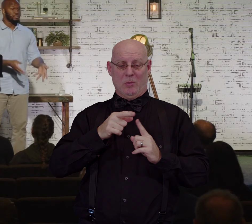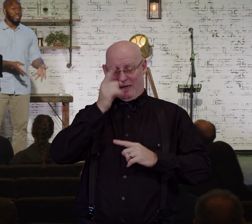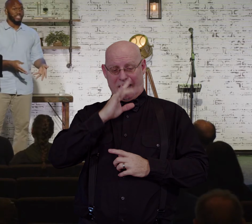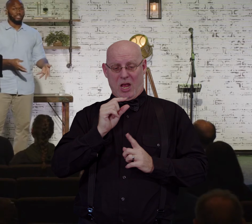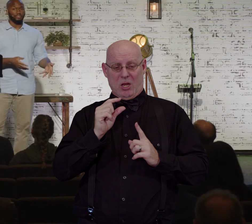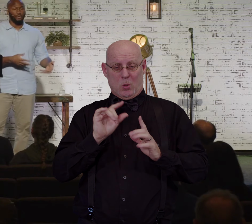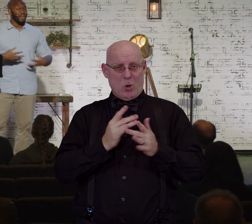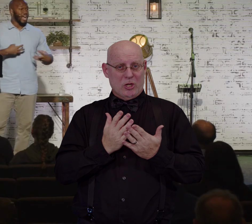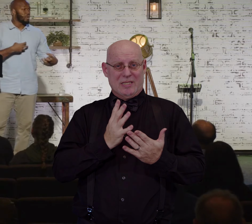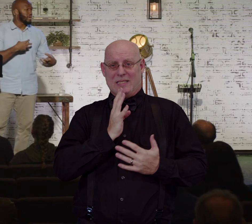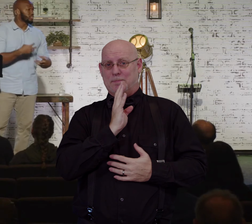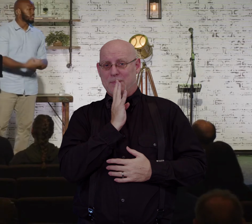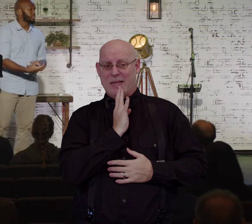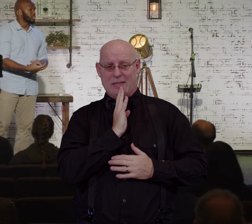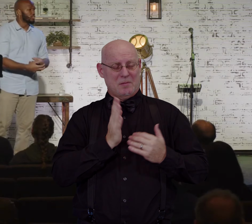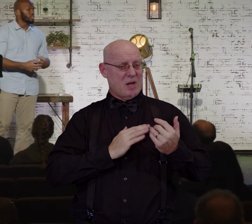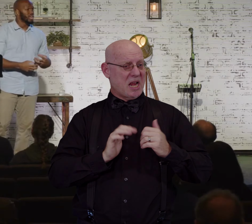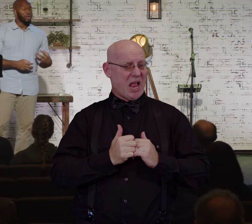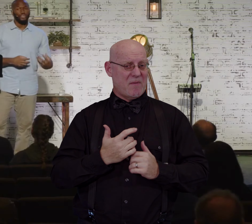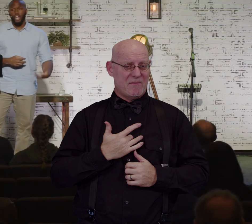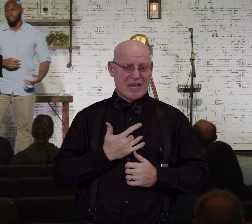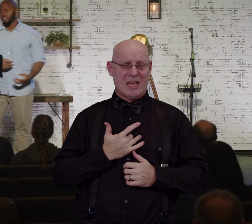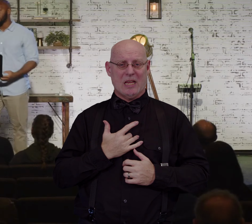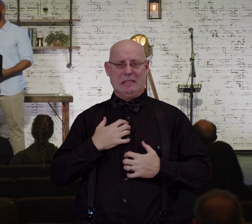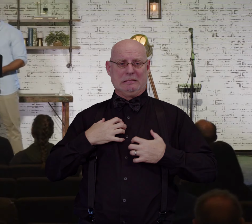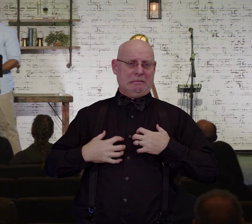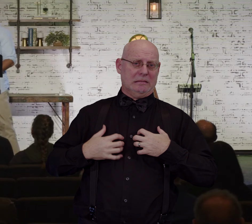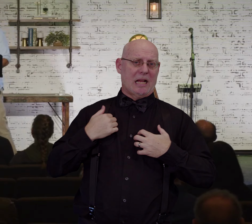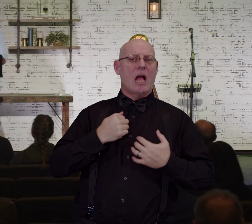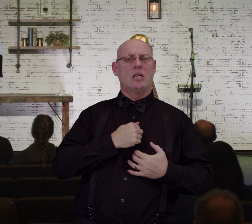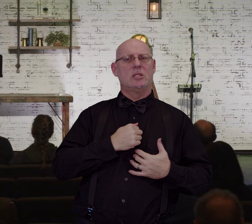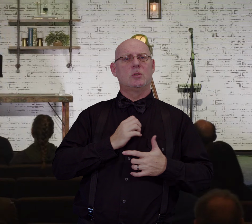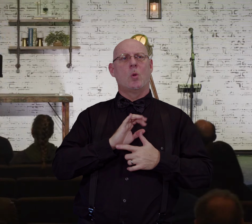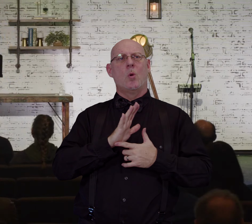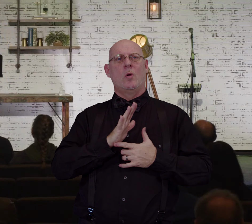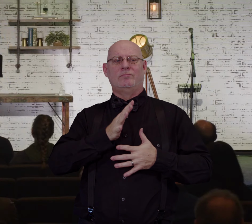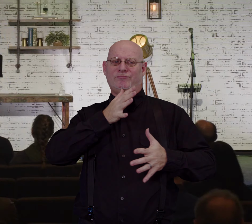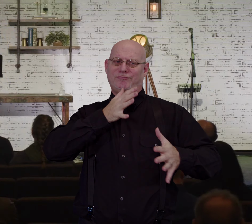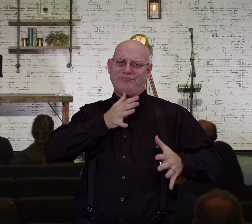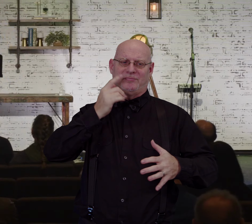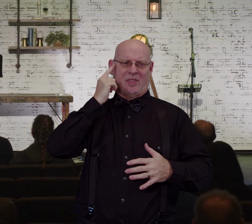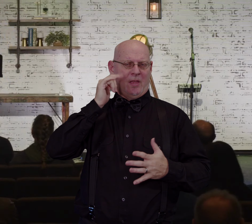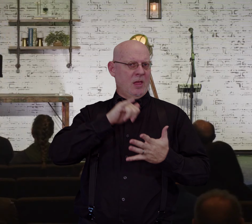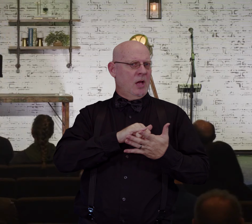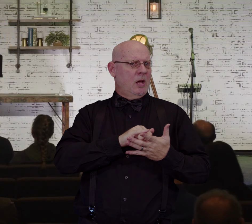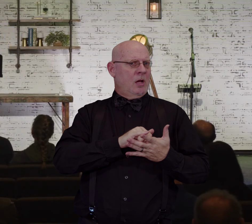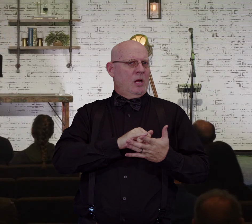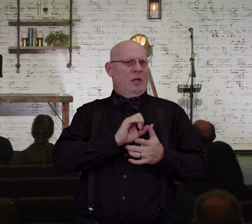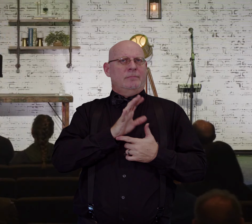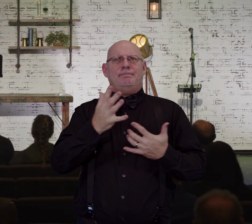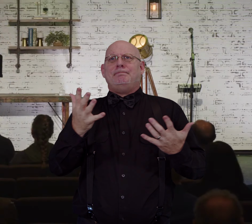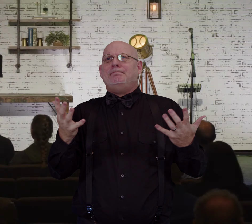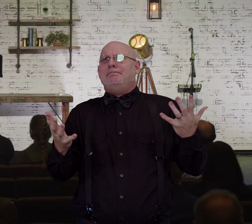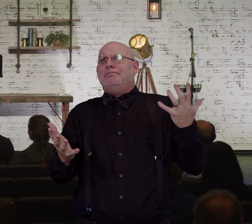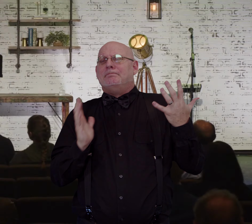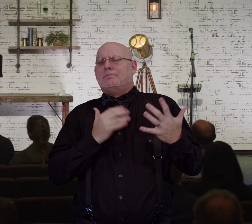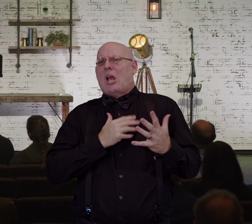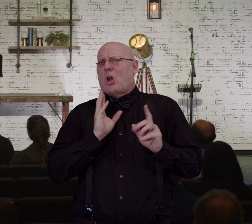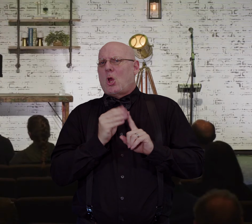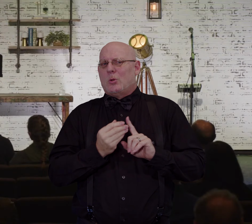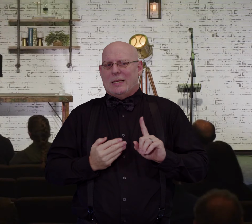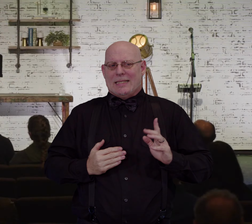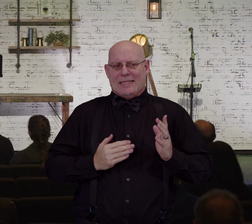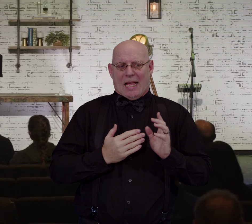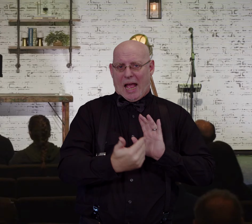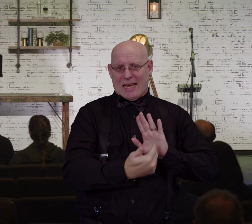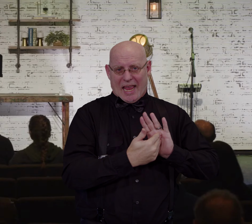word speaks, no matter how it makes us feel, how uncomfortable or how repulsive we may think that may be, or even our culture speaks